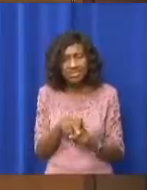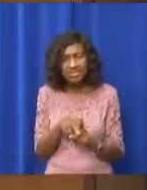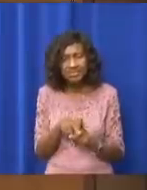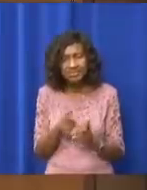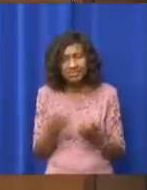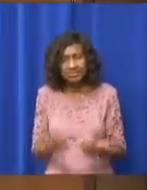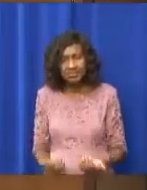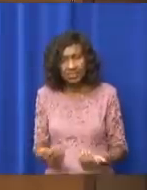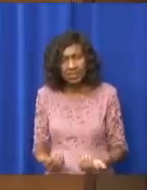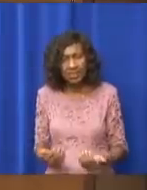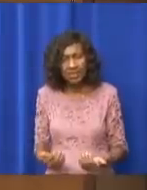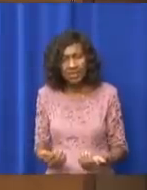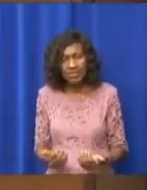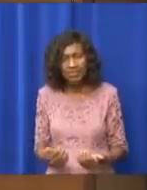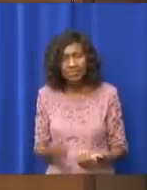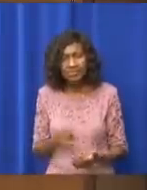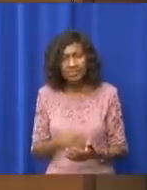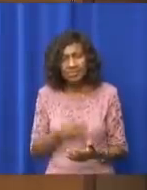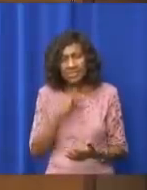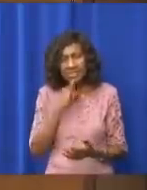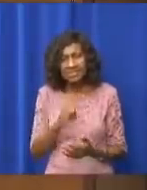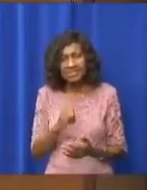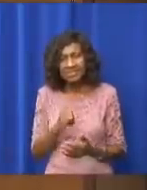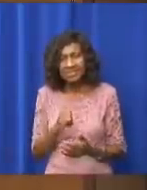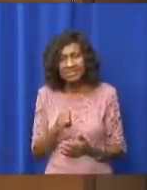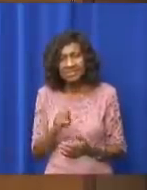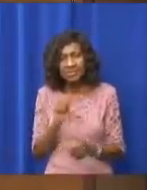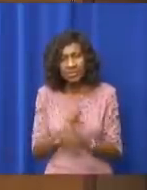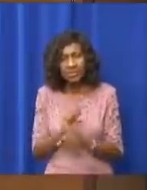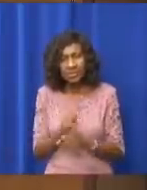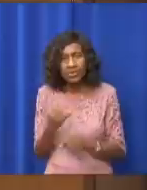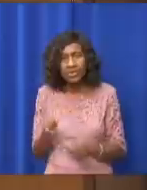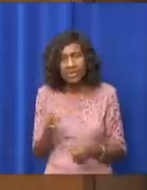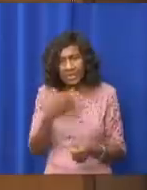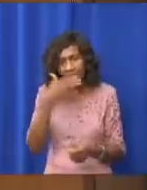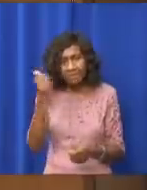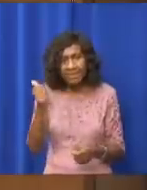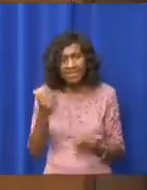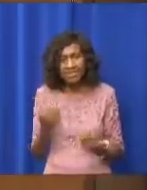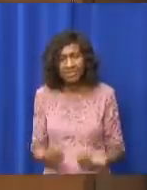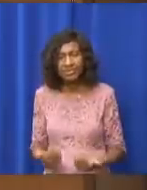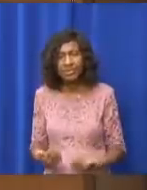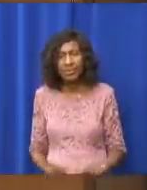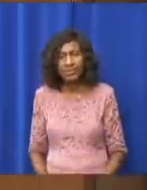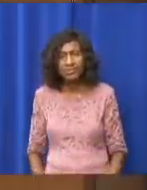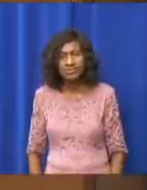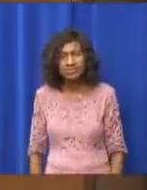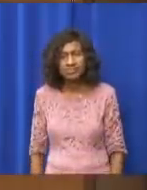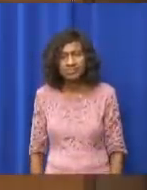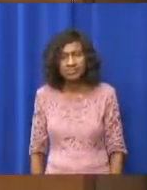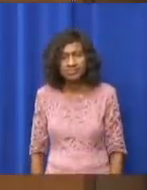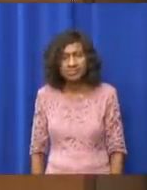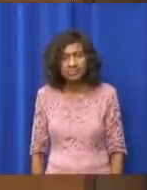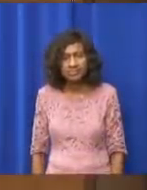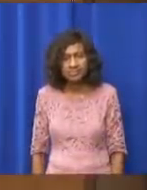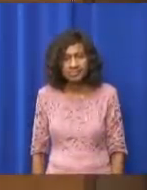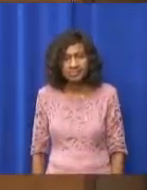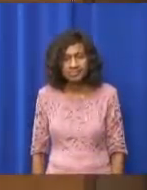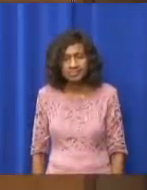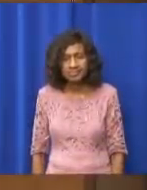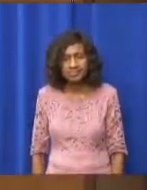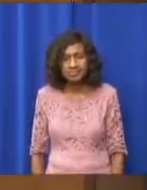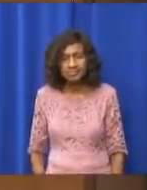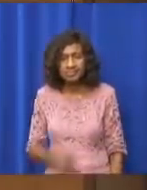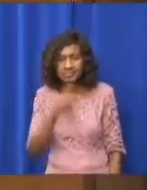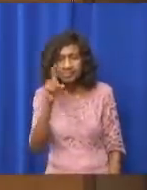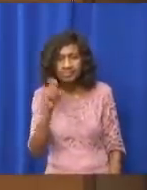finding our rhythm and have worked out all the kinks with getting out the payments, et cetera. So we'll continue to work along those lines. One more thing,